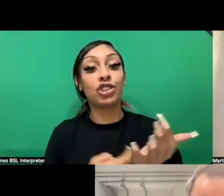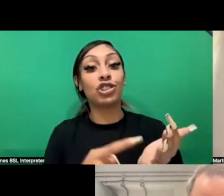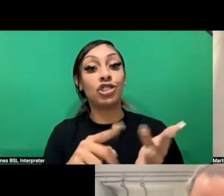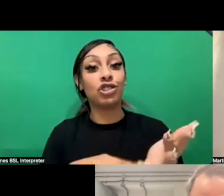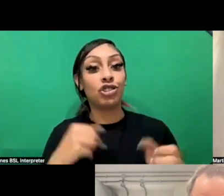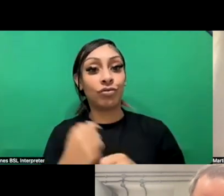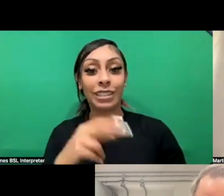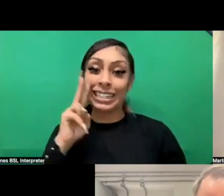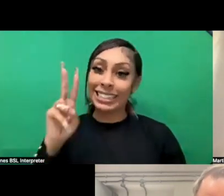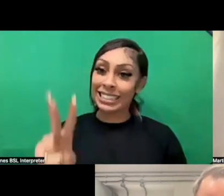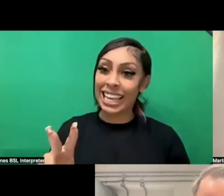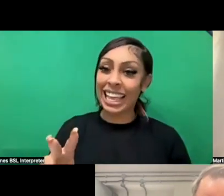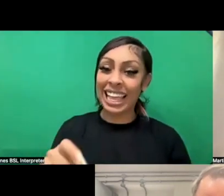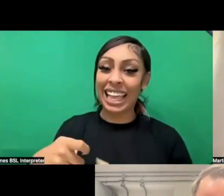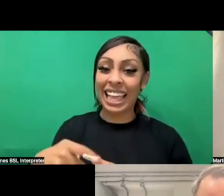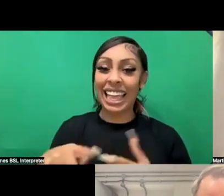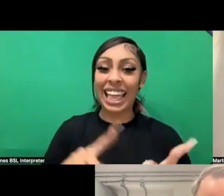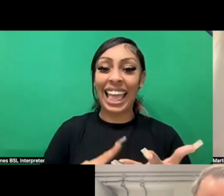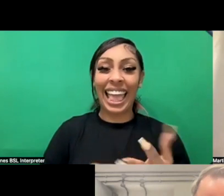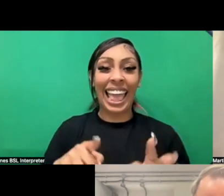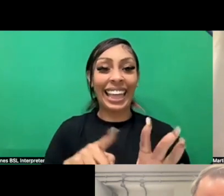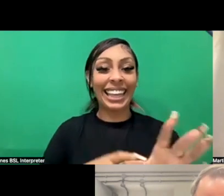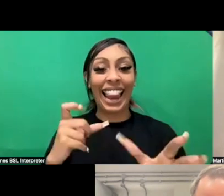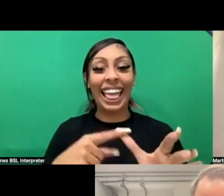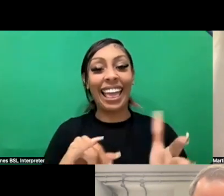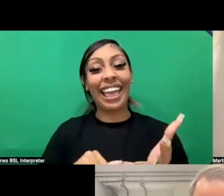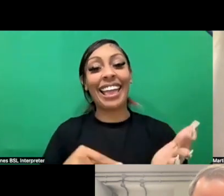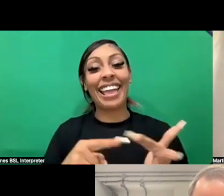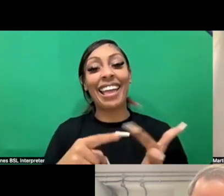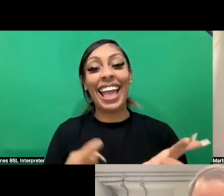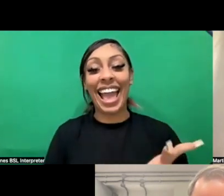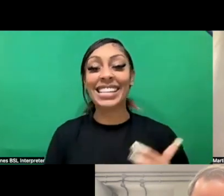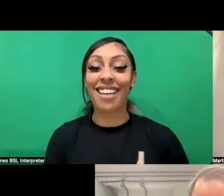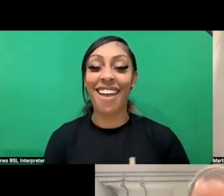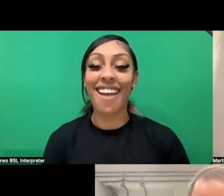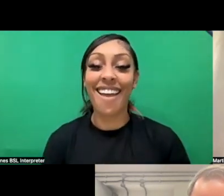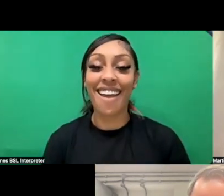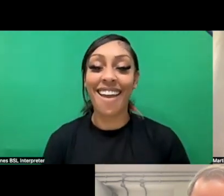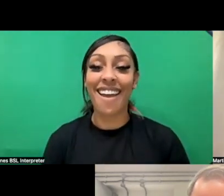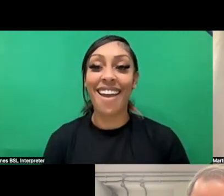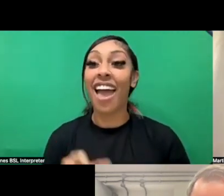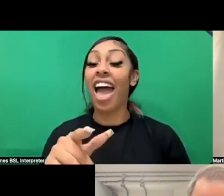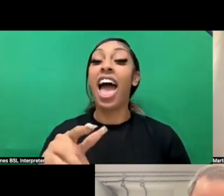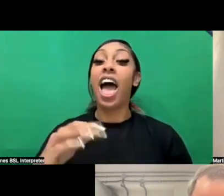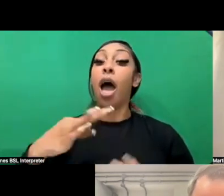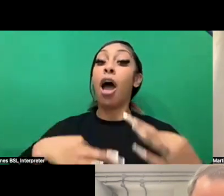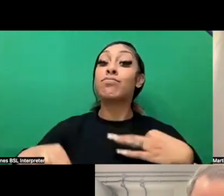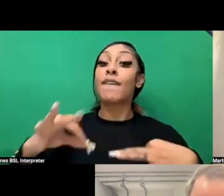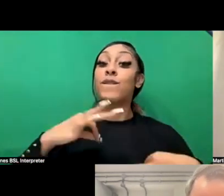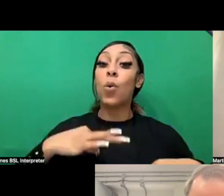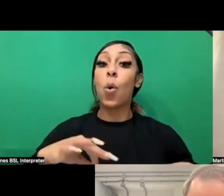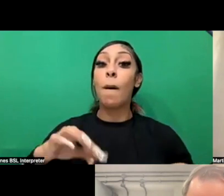said the Telecaster. I thought, what's the Telecaster? and what's important about it is it's performance based. So I've always Yes.